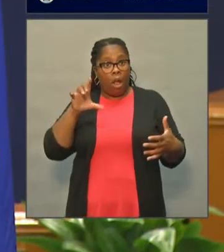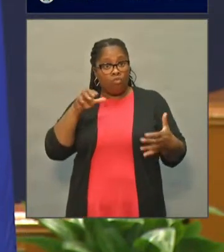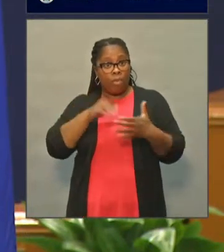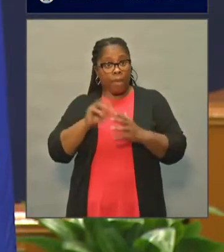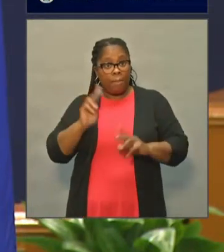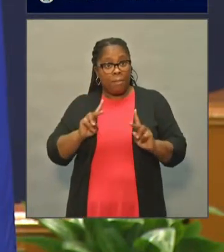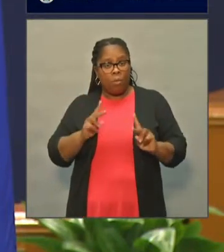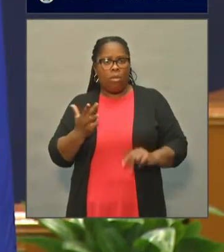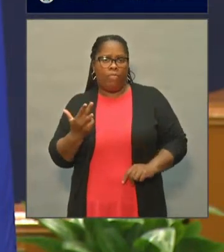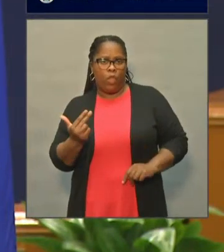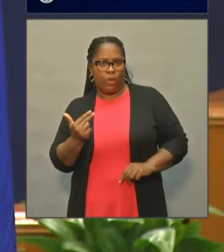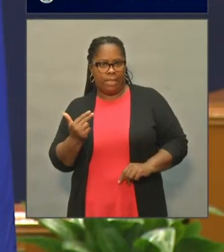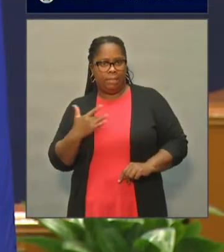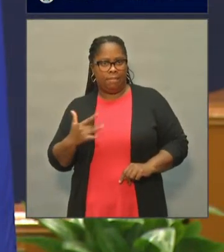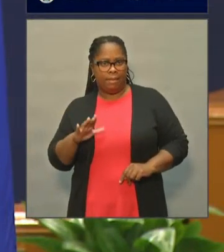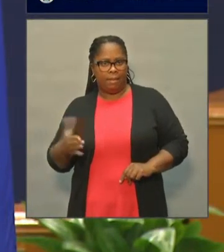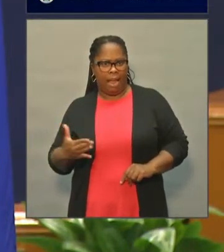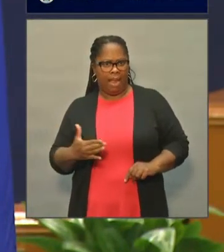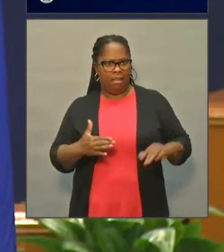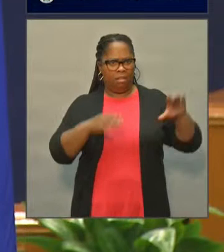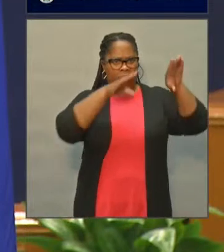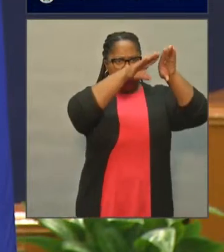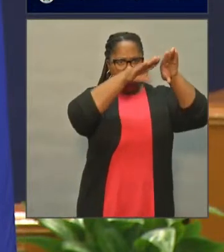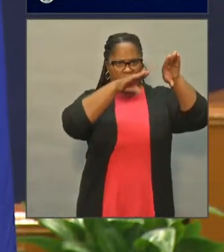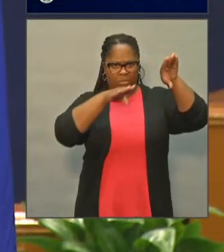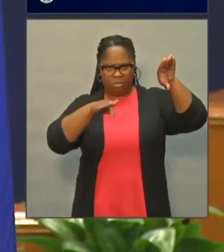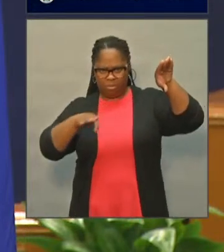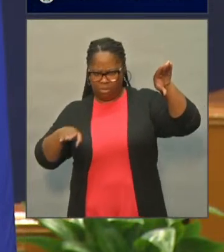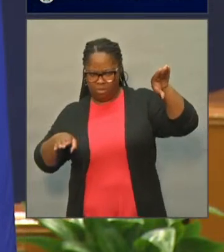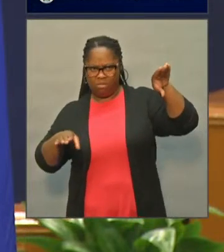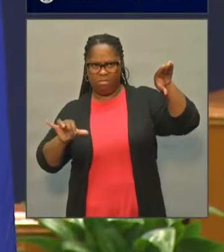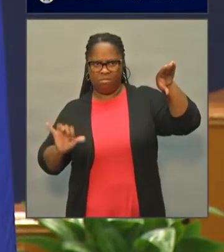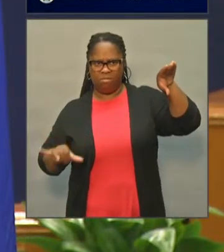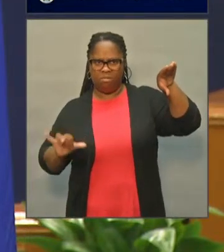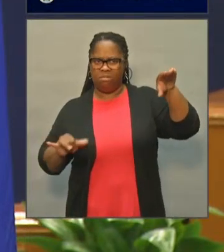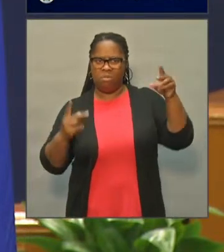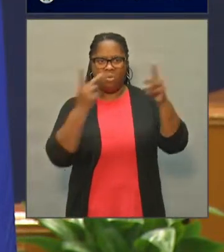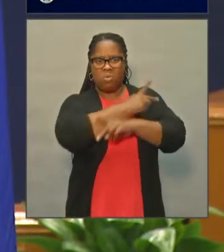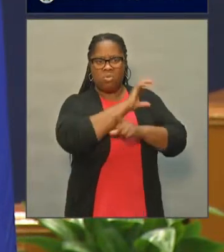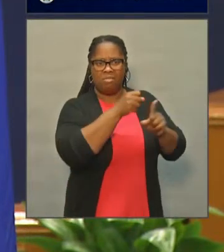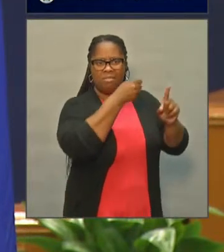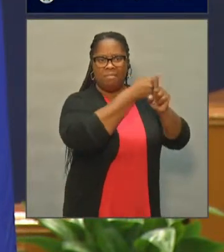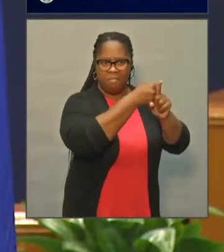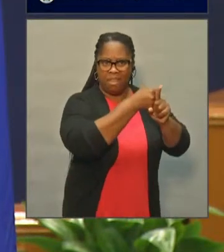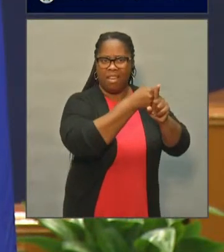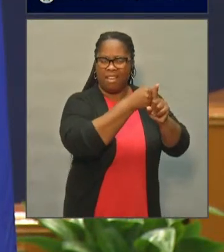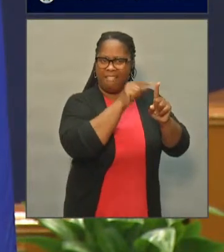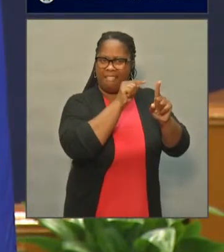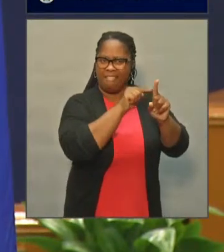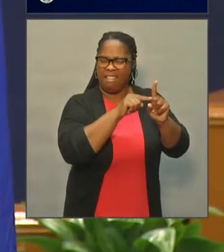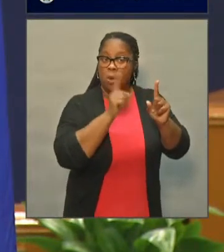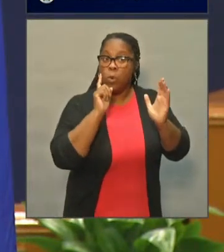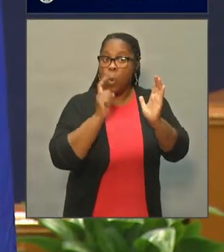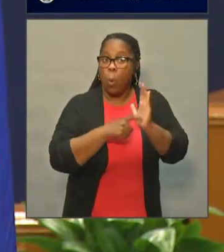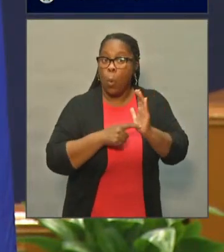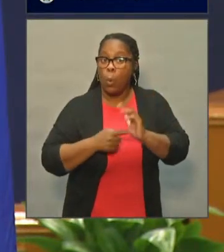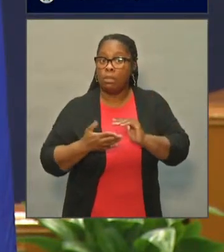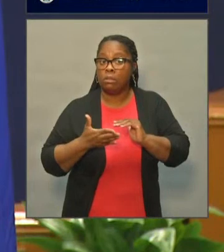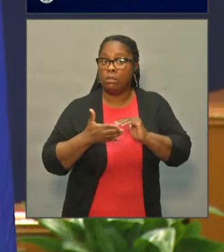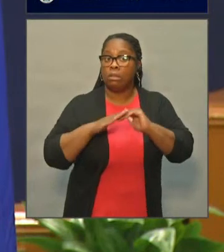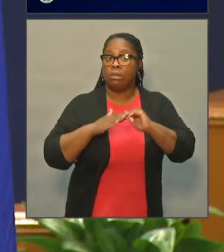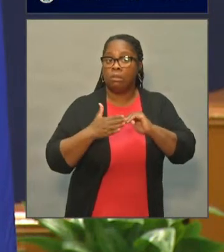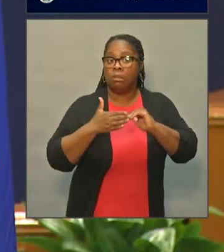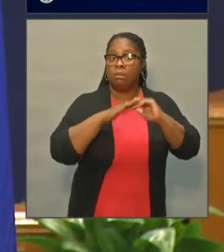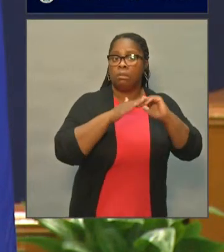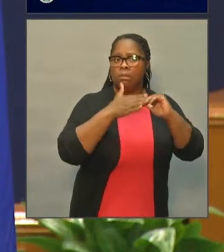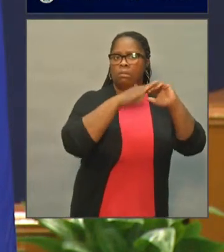per 100,000 people. And as you can see from the data we released last week, we have slight increases in the rates